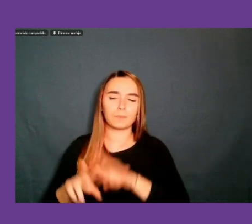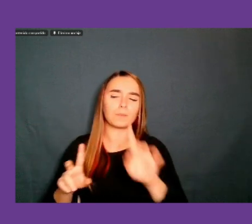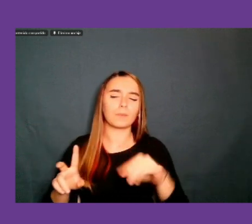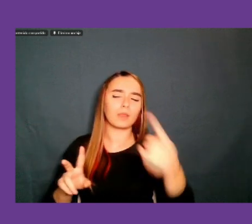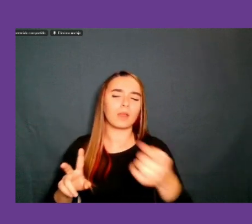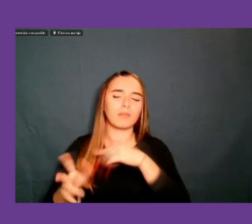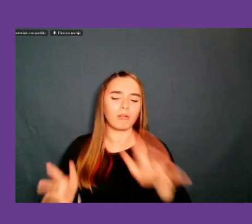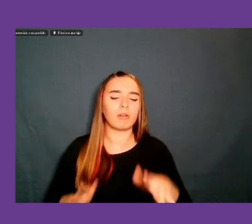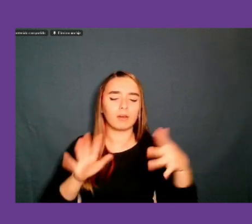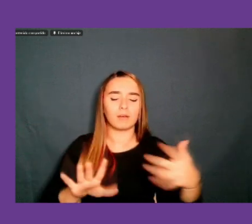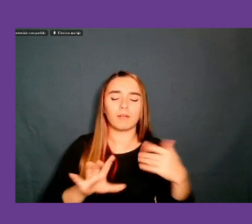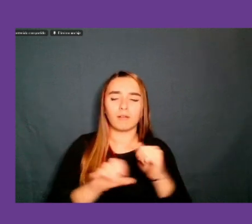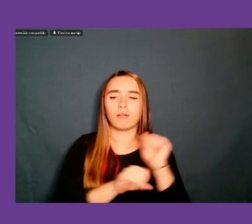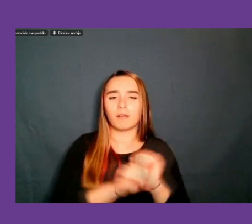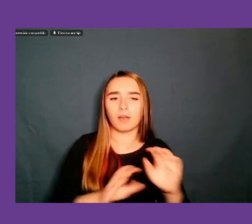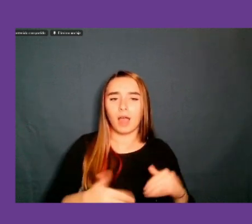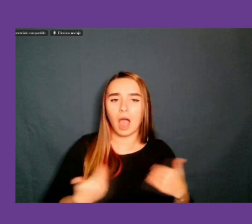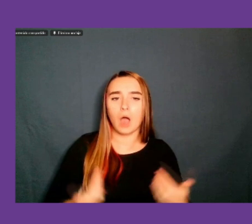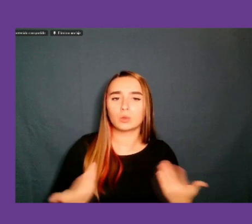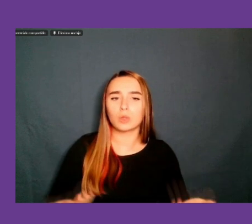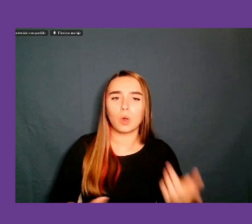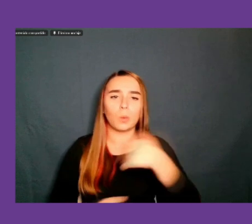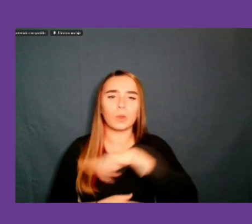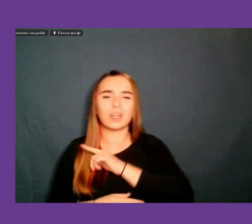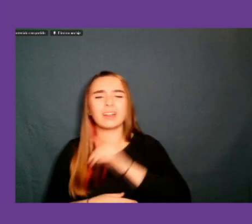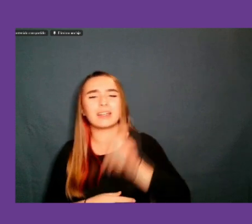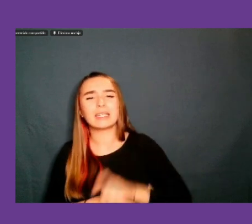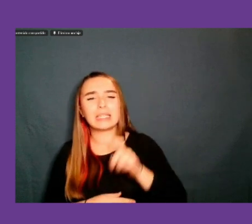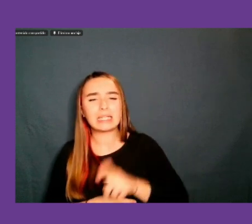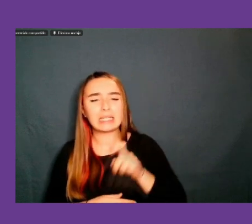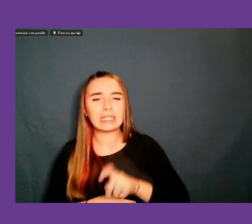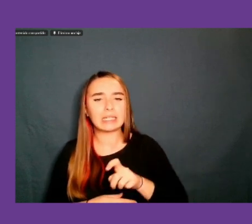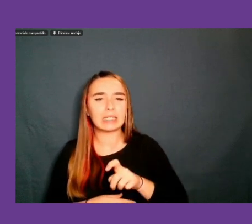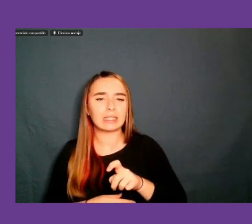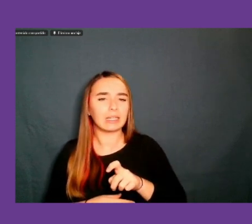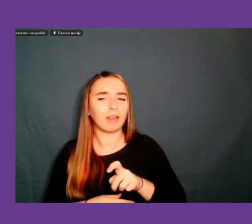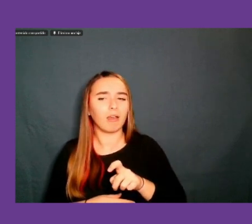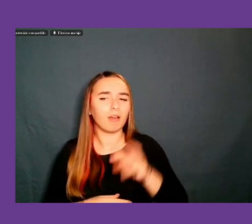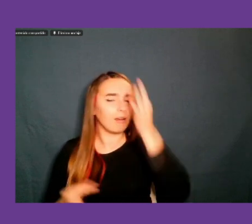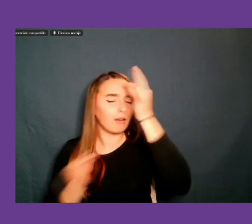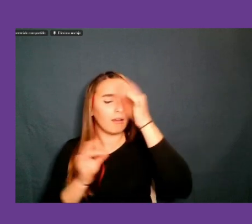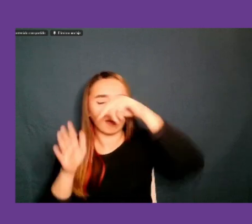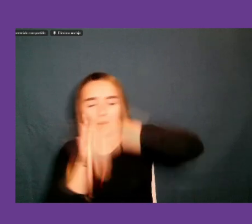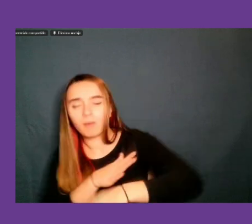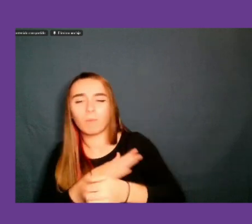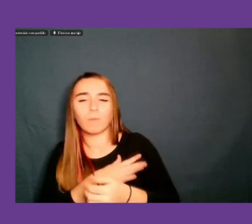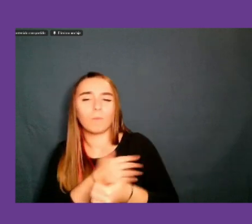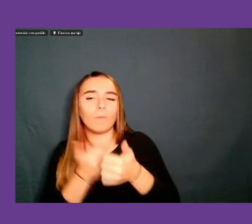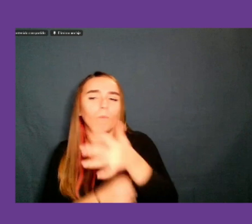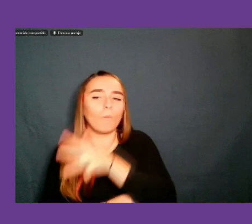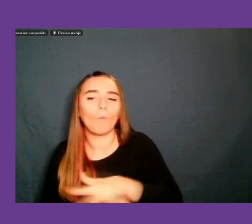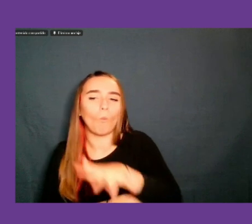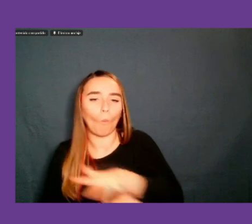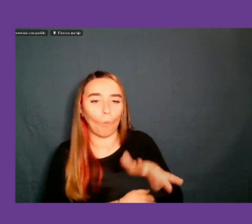Where have we to be more precise than in that question? So this is a very